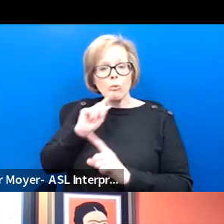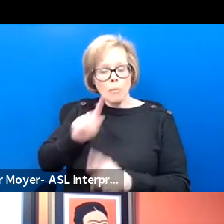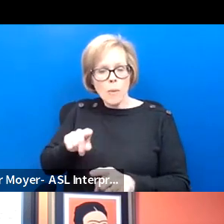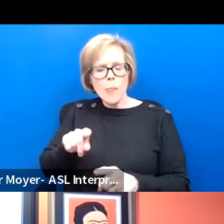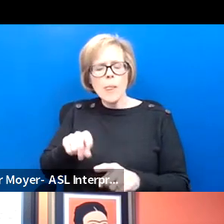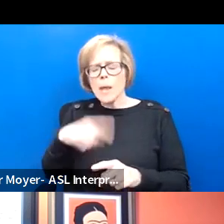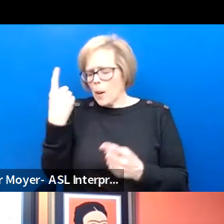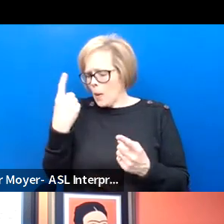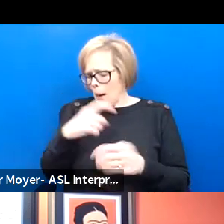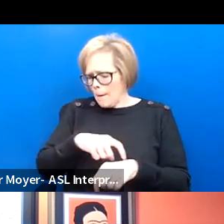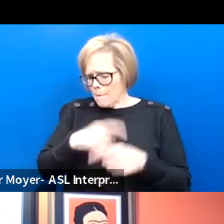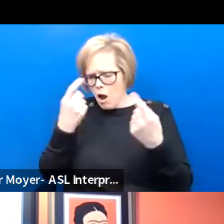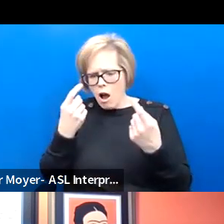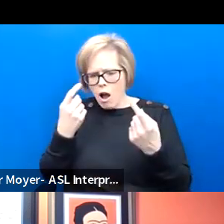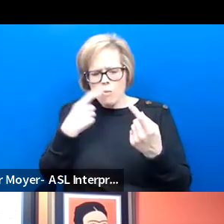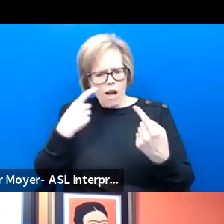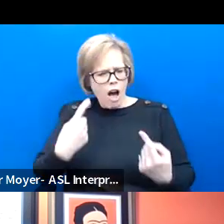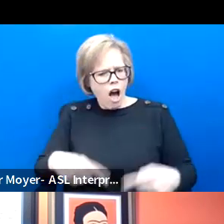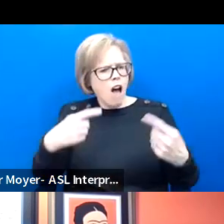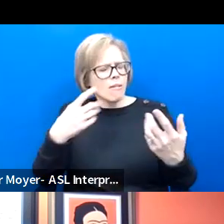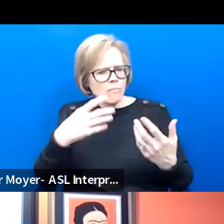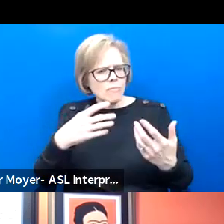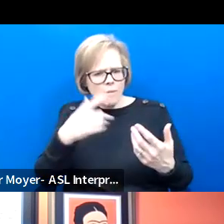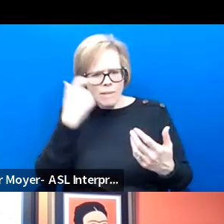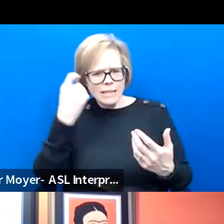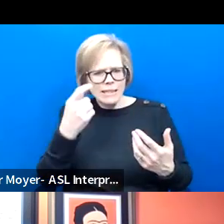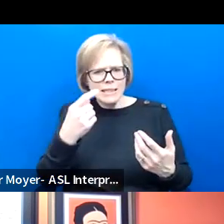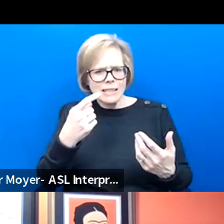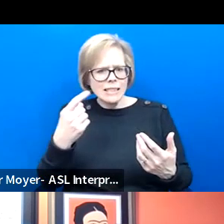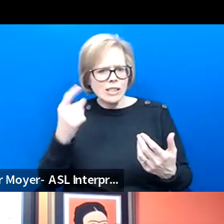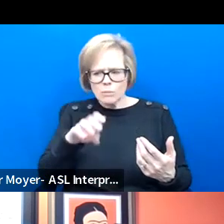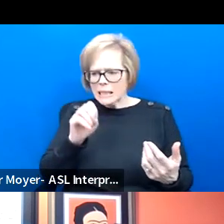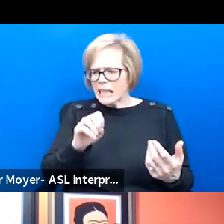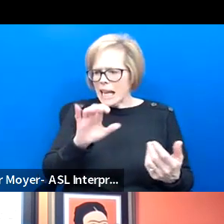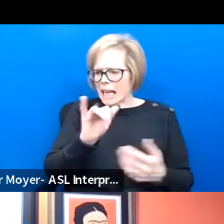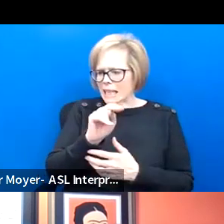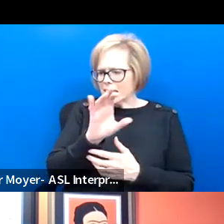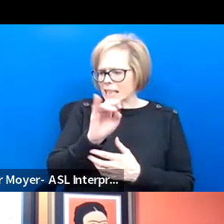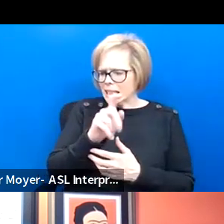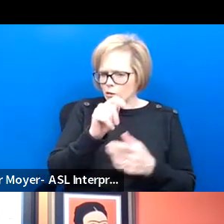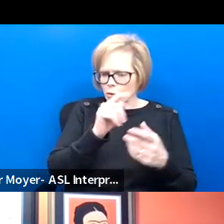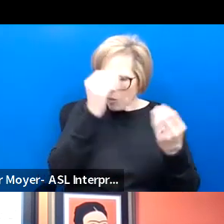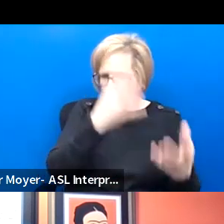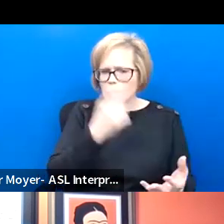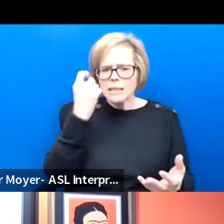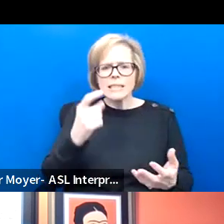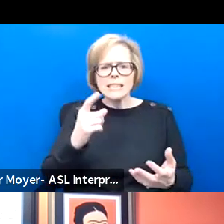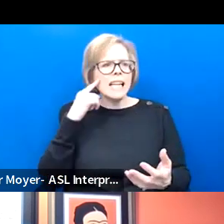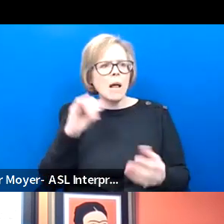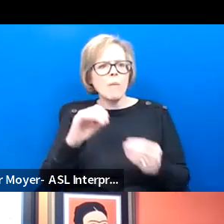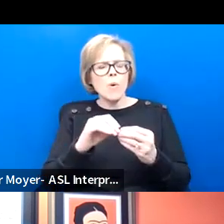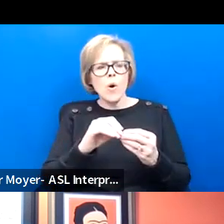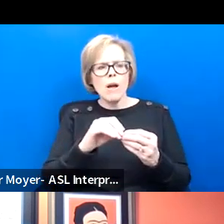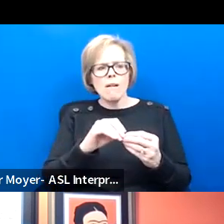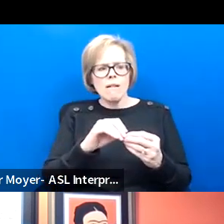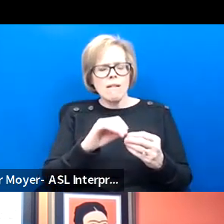once about whether this should be an incident report, because it sounded like it was more like, interdisciplinary type of thing. And I